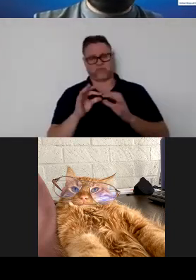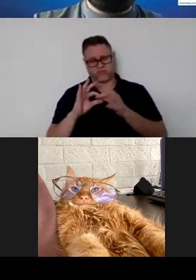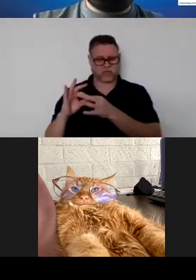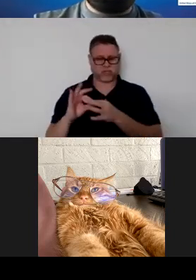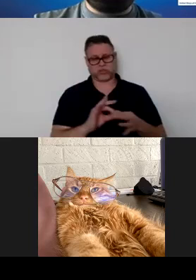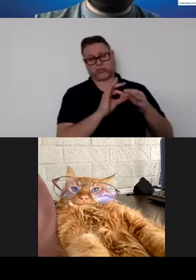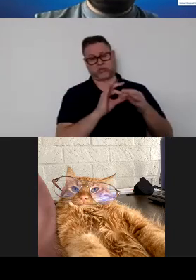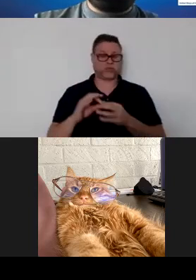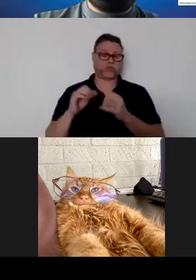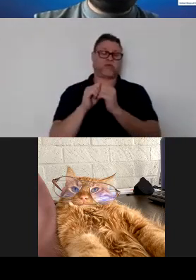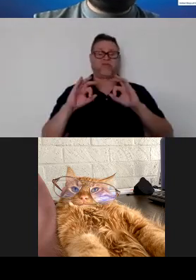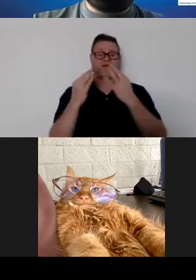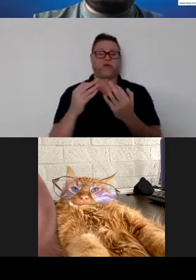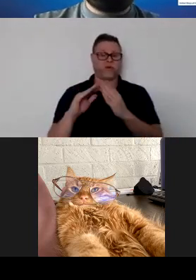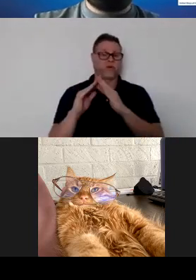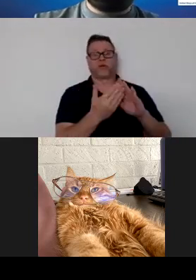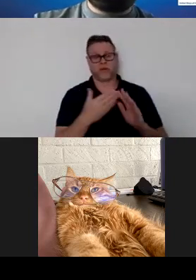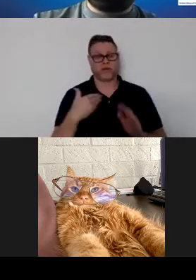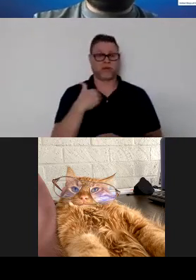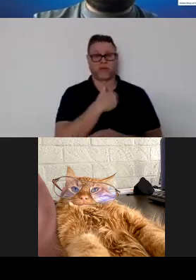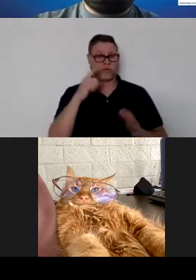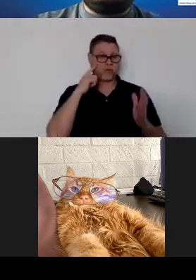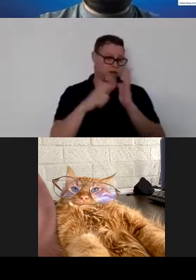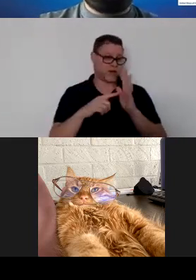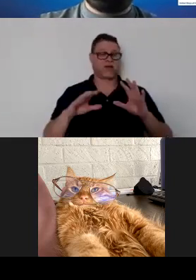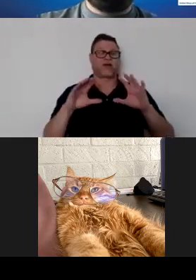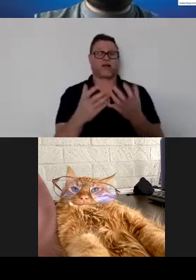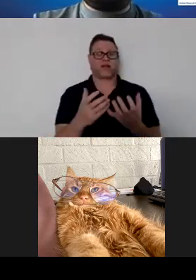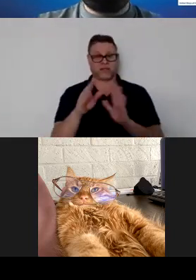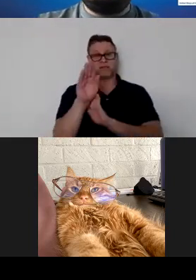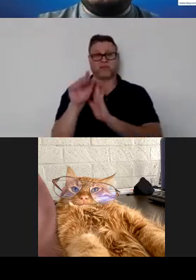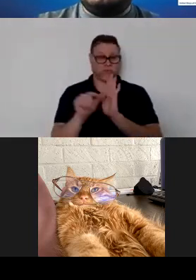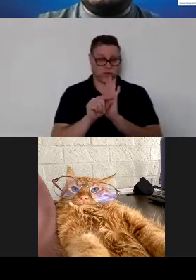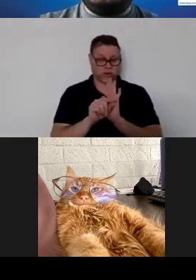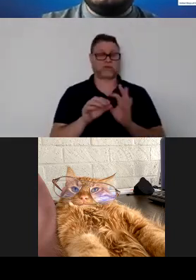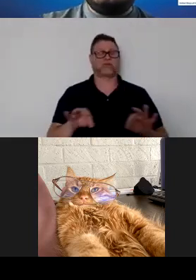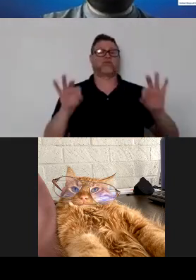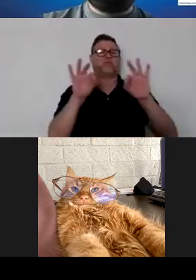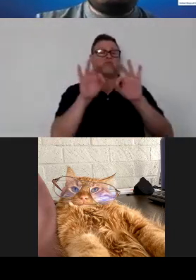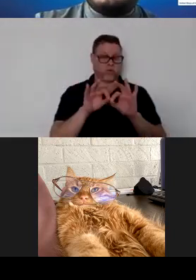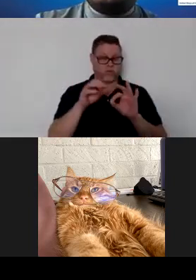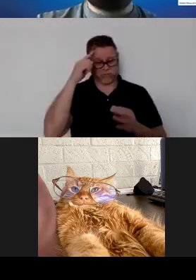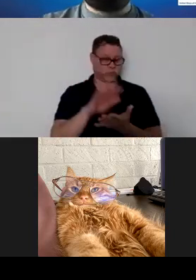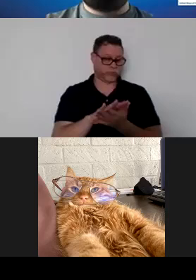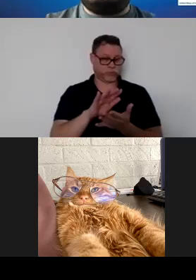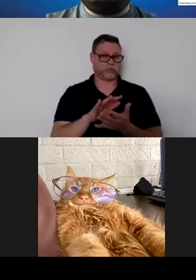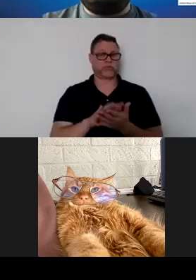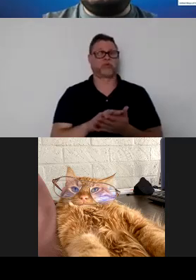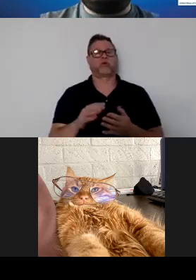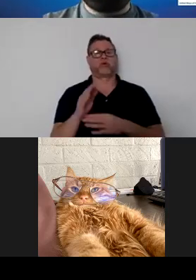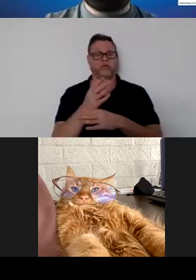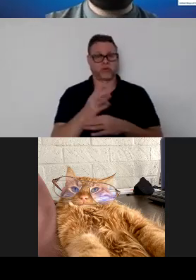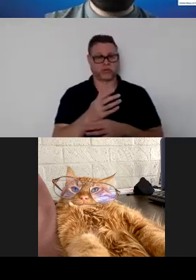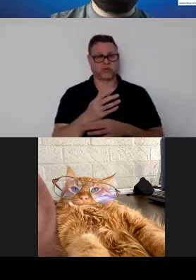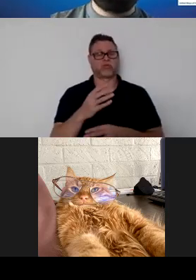and community members, recognize class and cultural backgrounds as having important assets for the school, and share power and